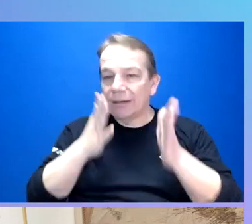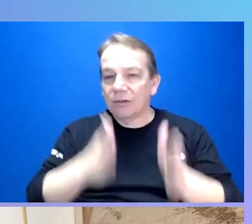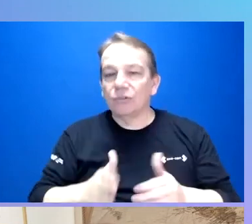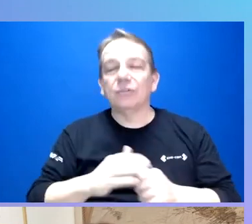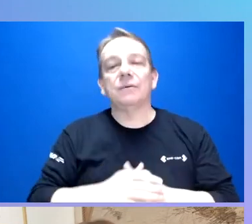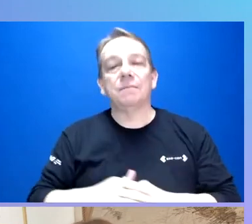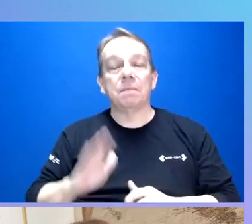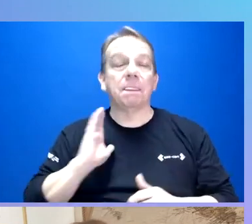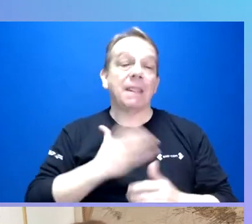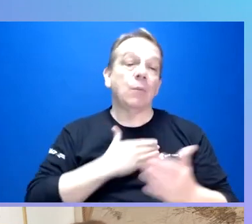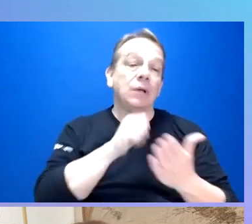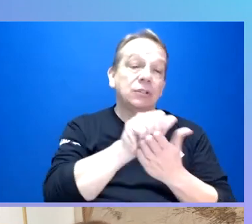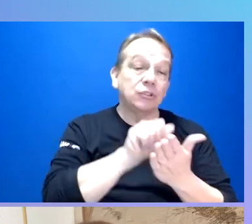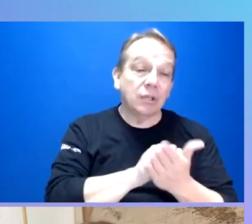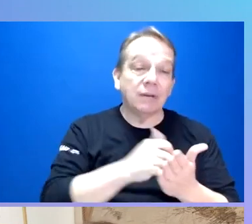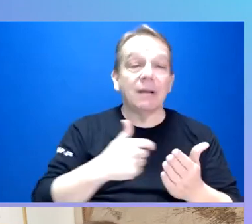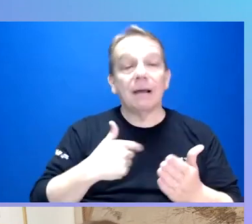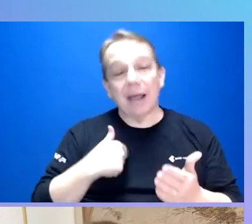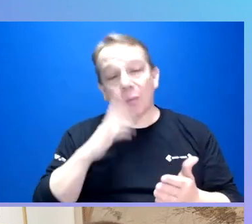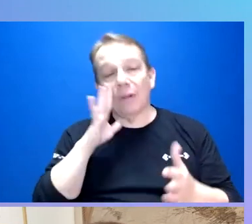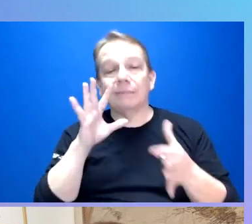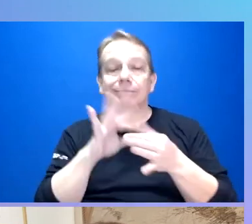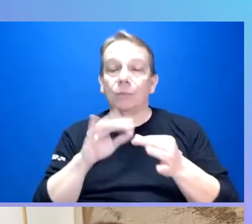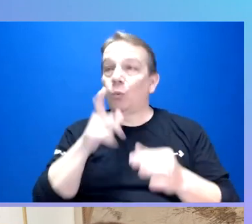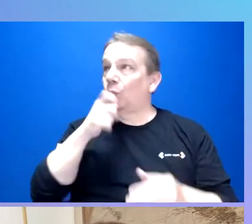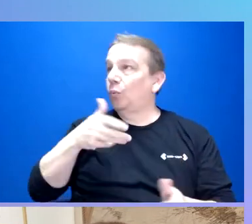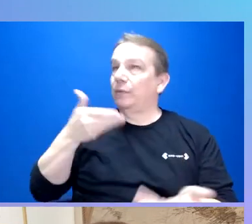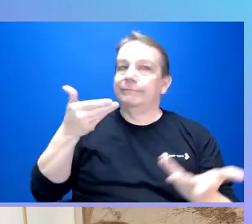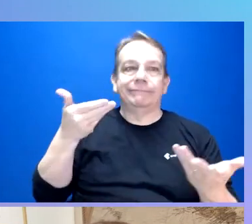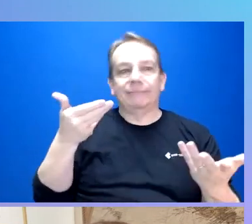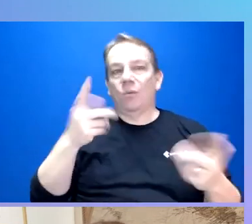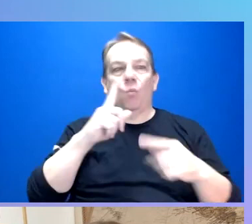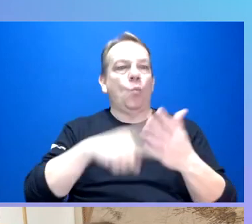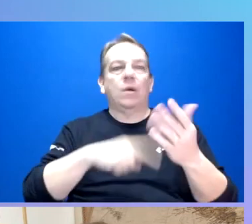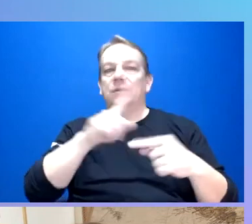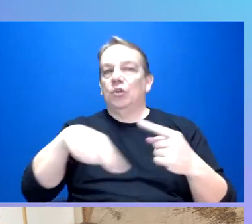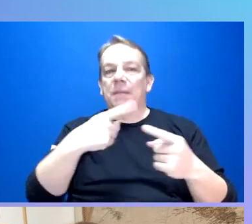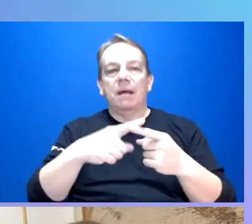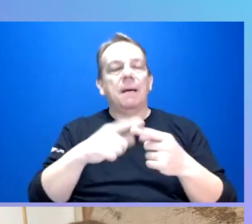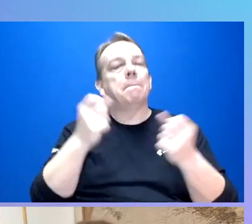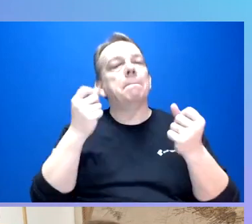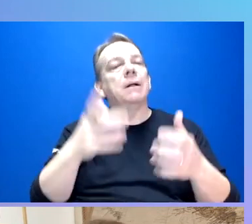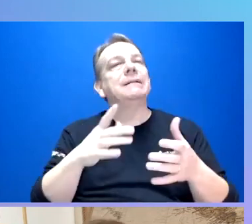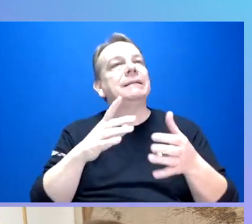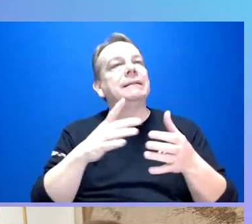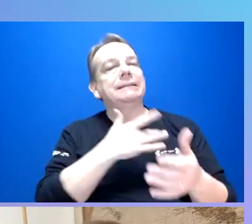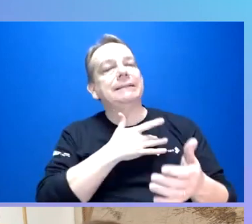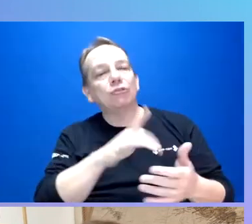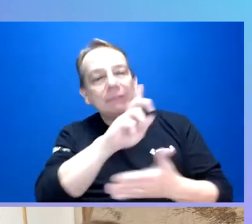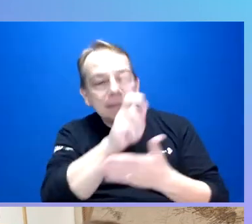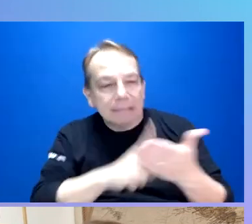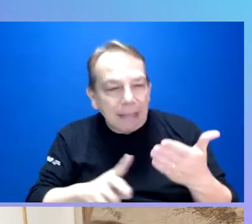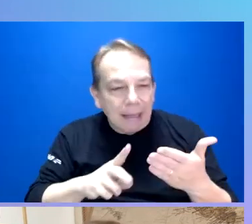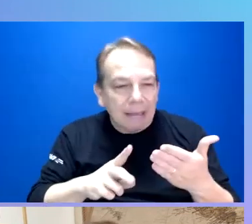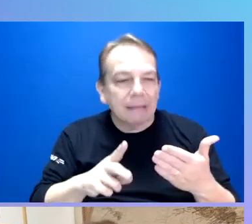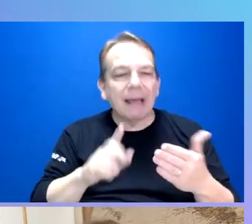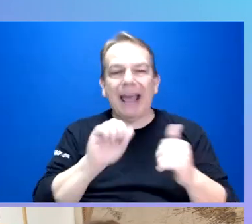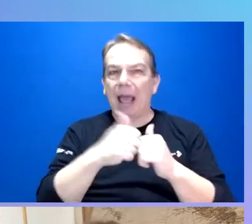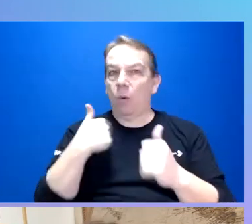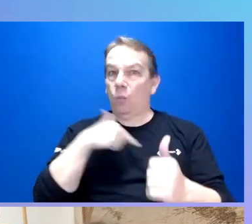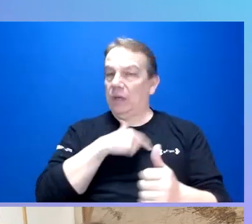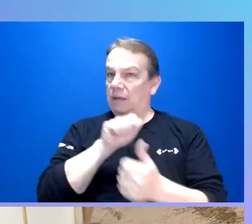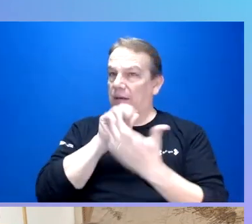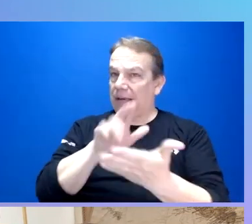about our agenda. I'm going to start with an intro to multisensory design. I'm going to cover how we approach it at NYU.